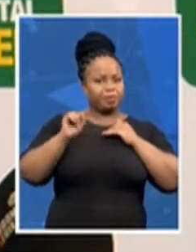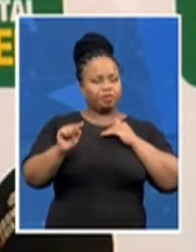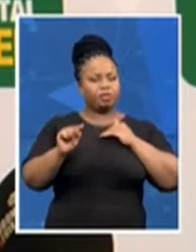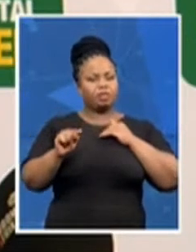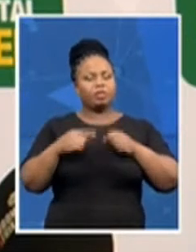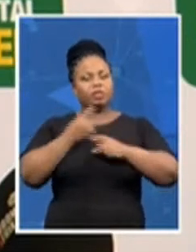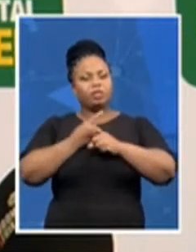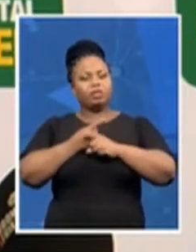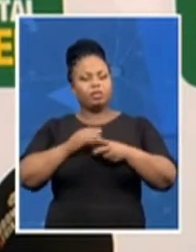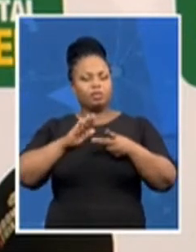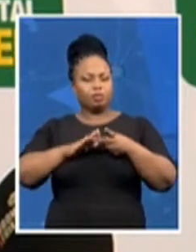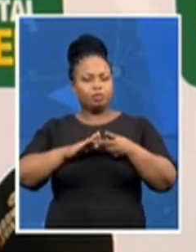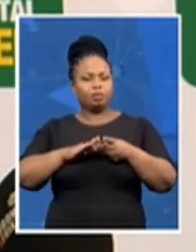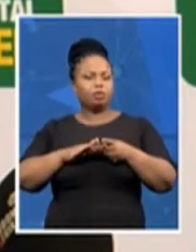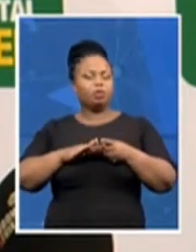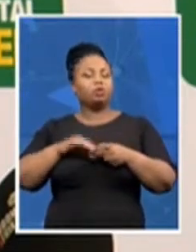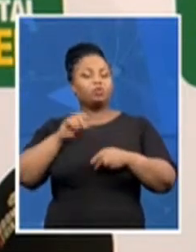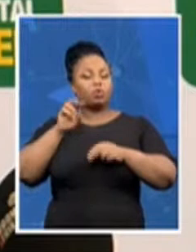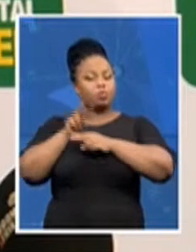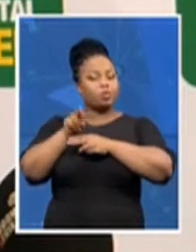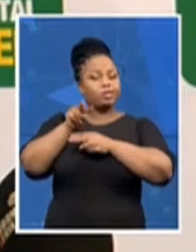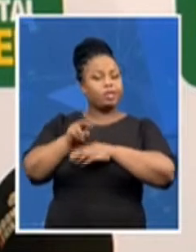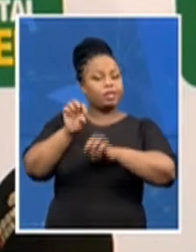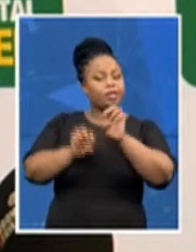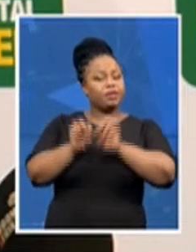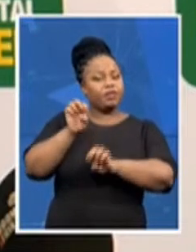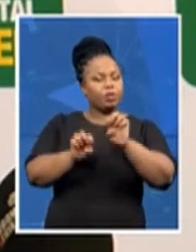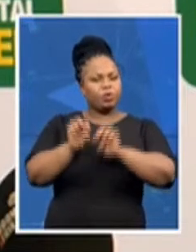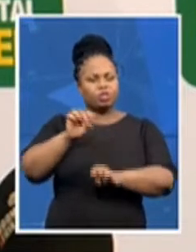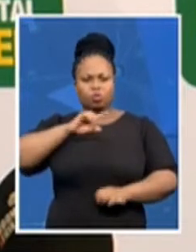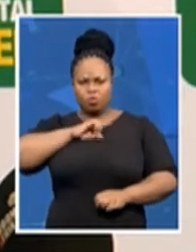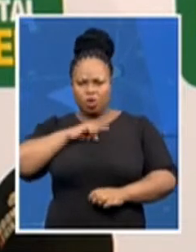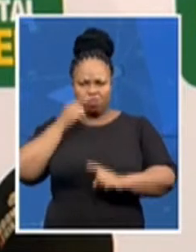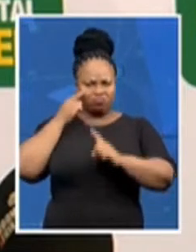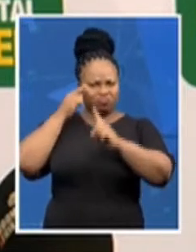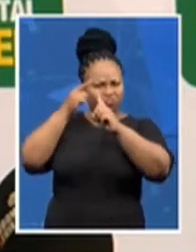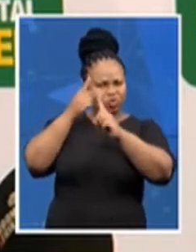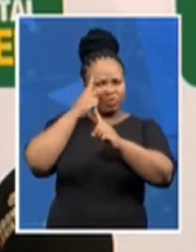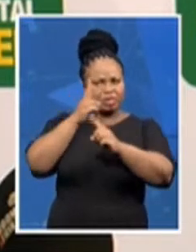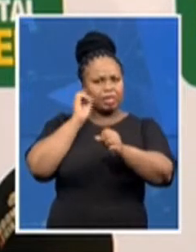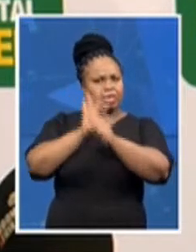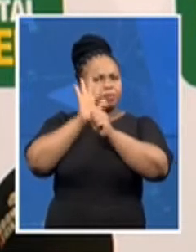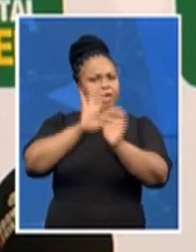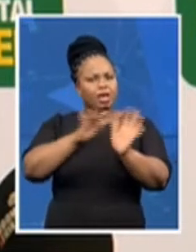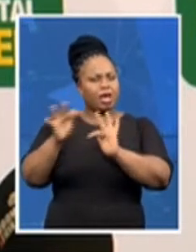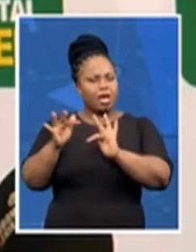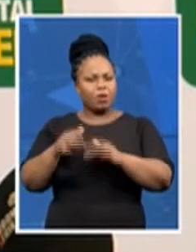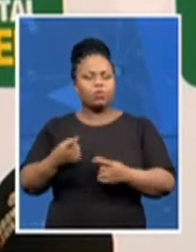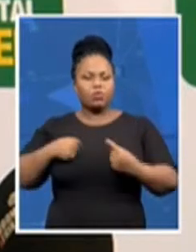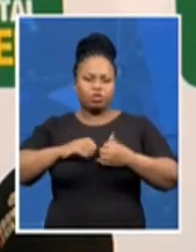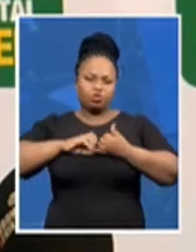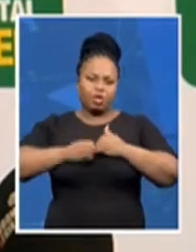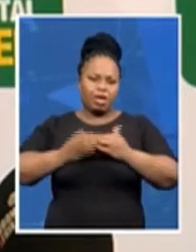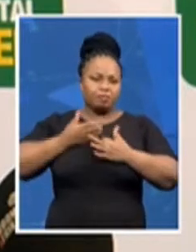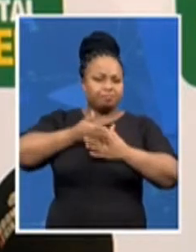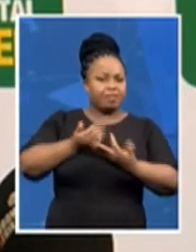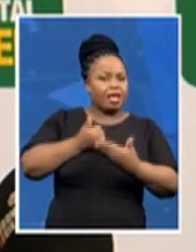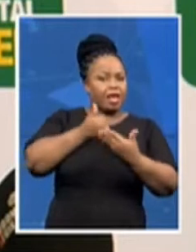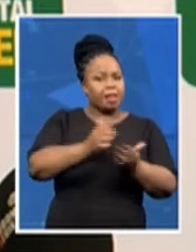evaluation in order to determine the impact of our interventions. We have received the reports